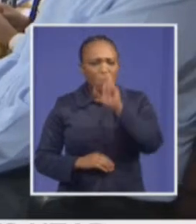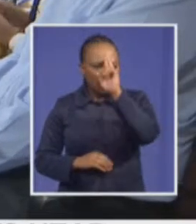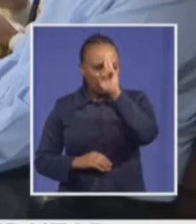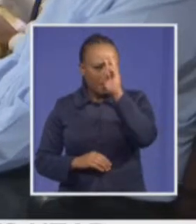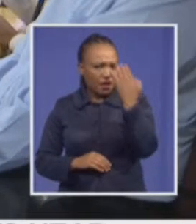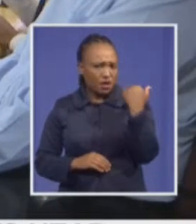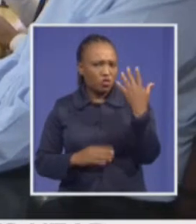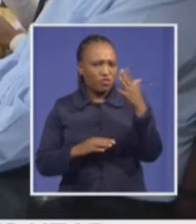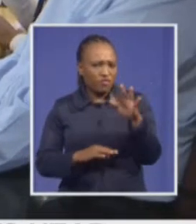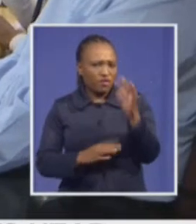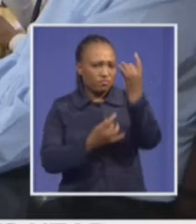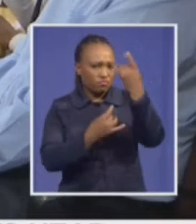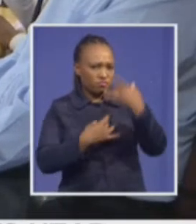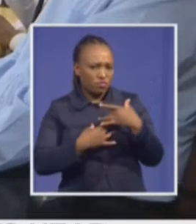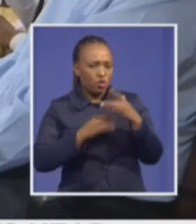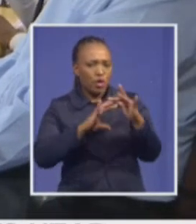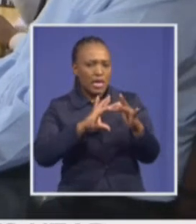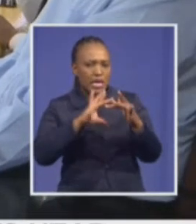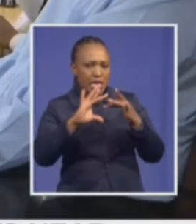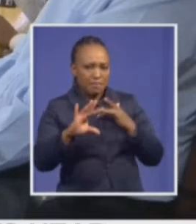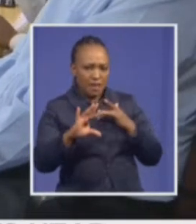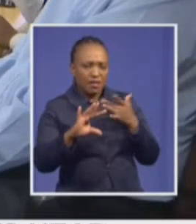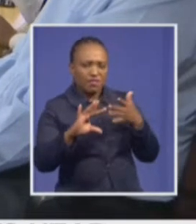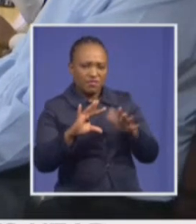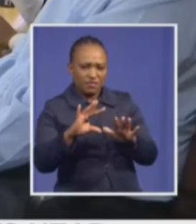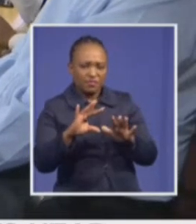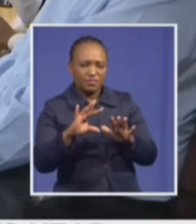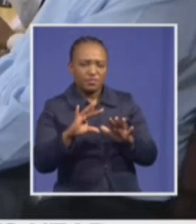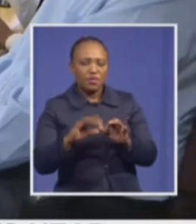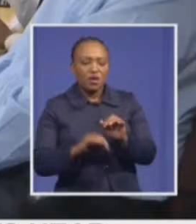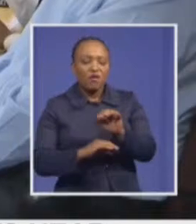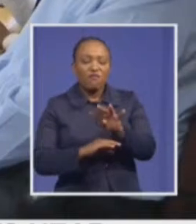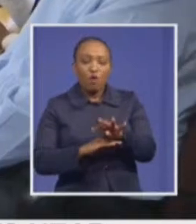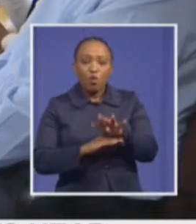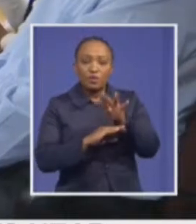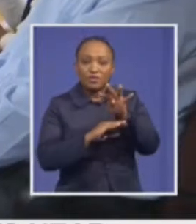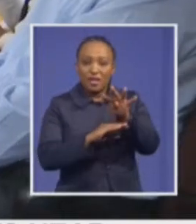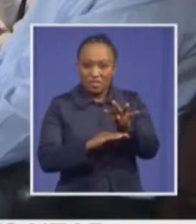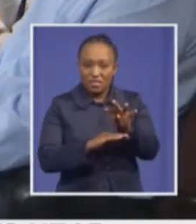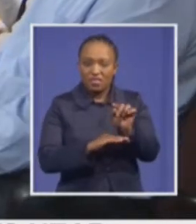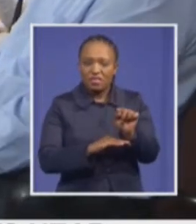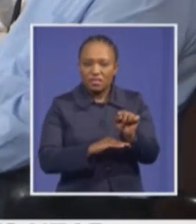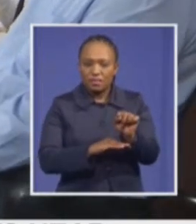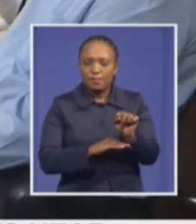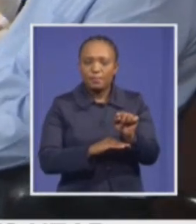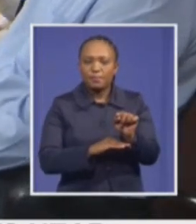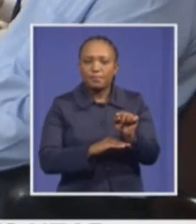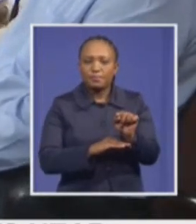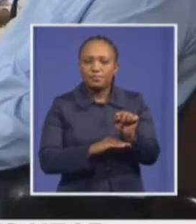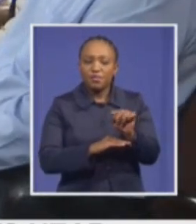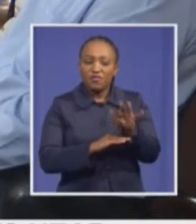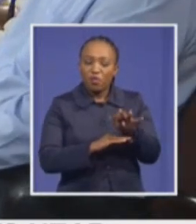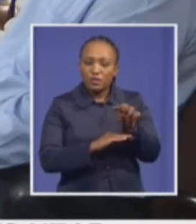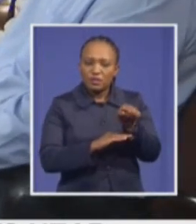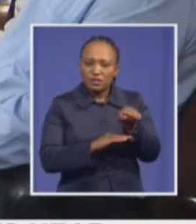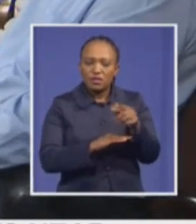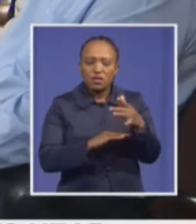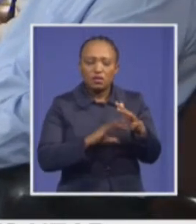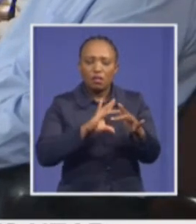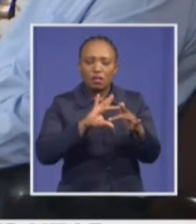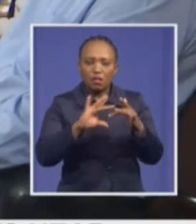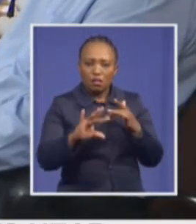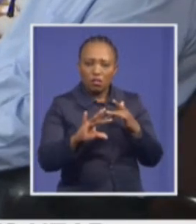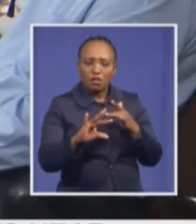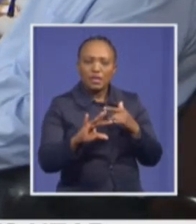the 14th, which is the one that then elicited a response from you. The email you're referring